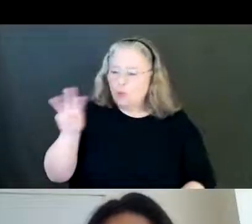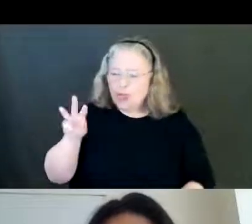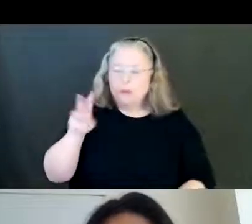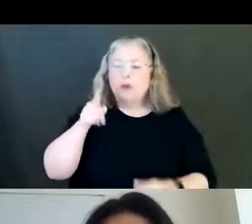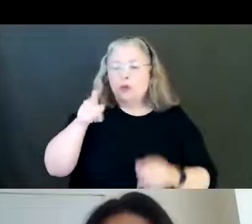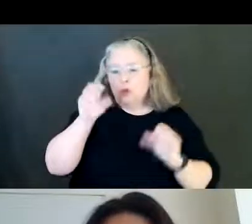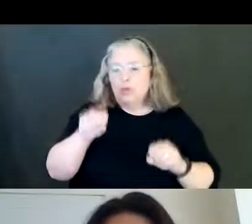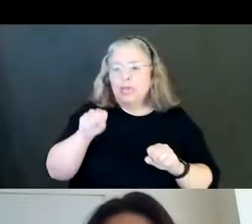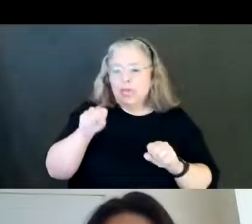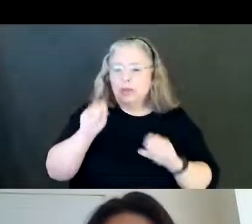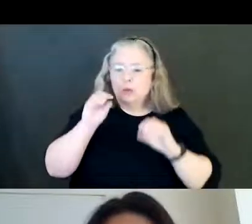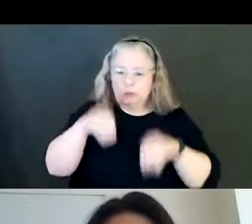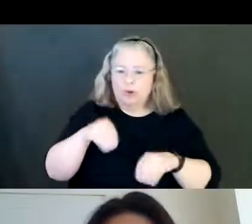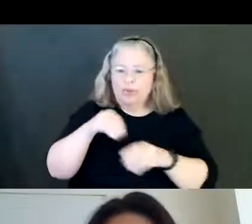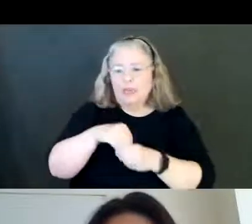now.